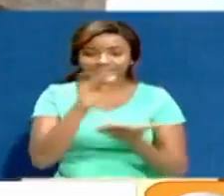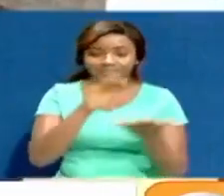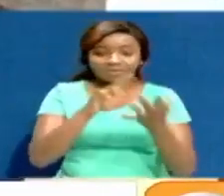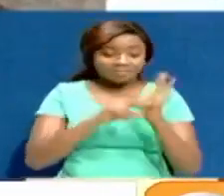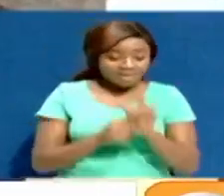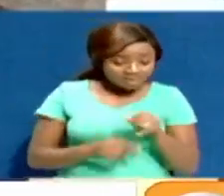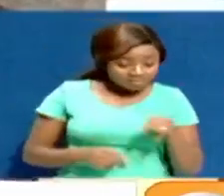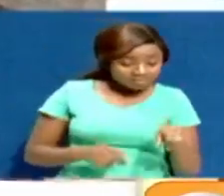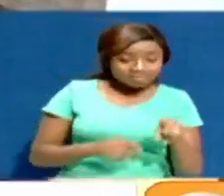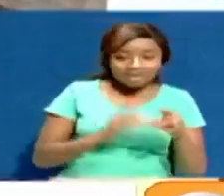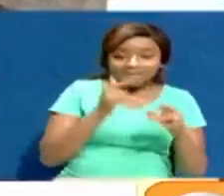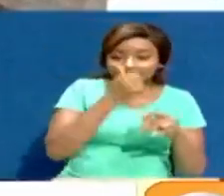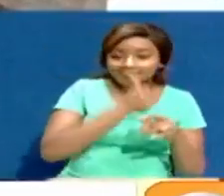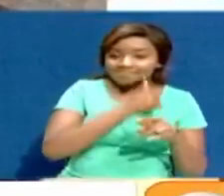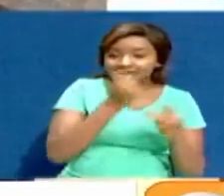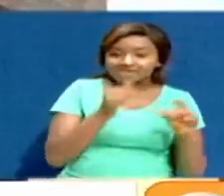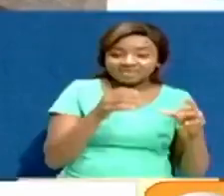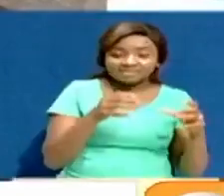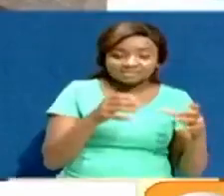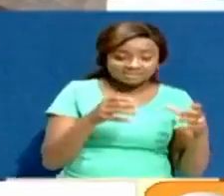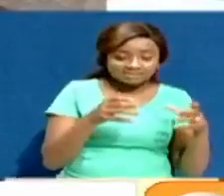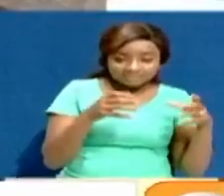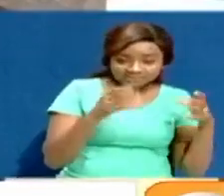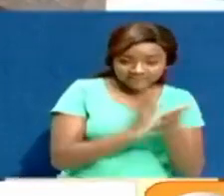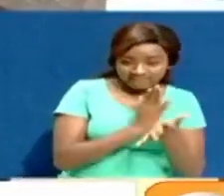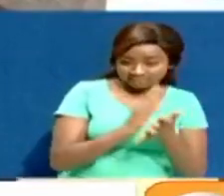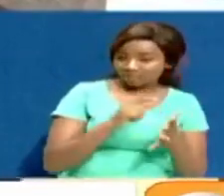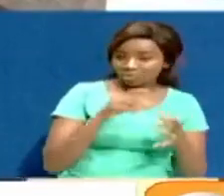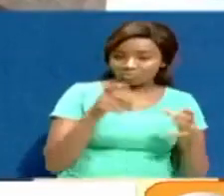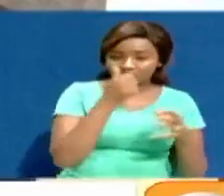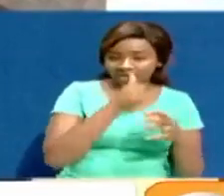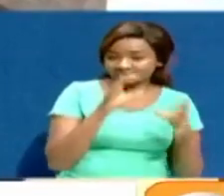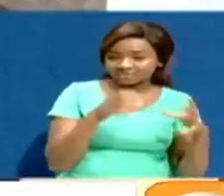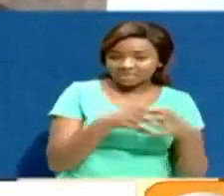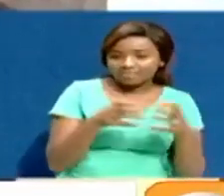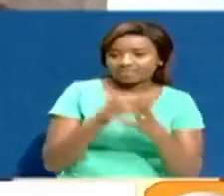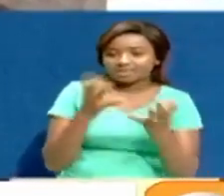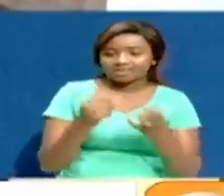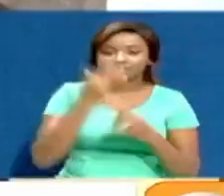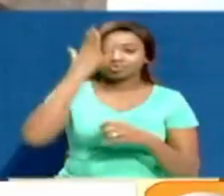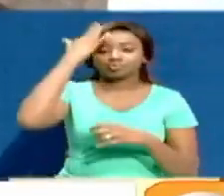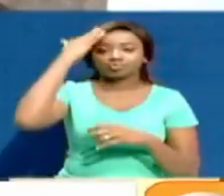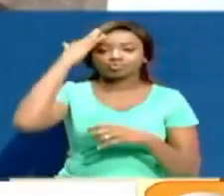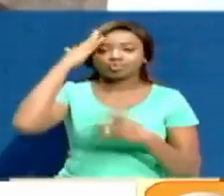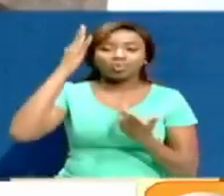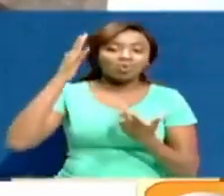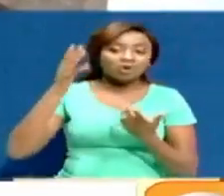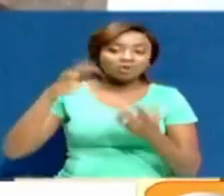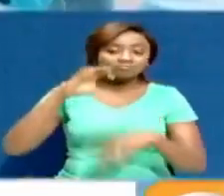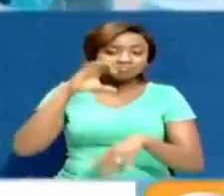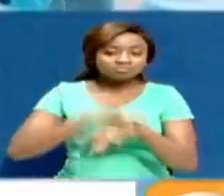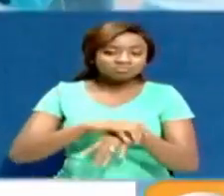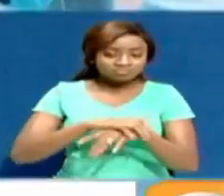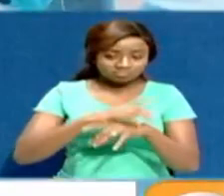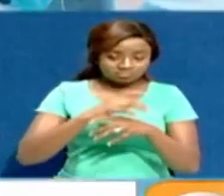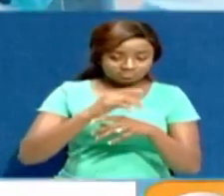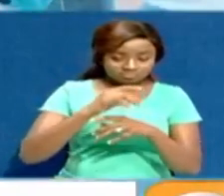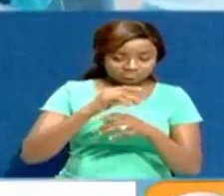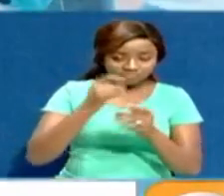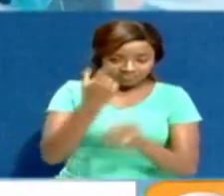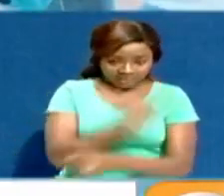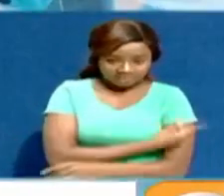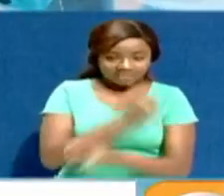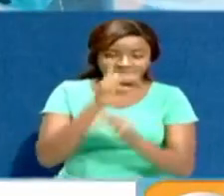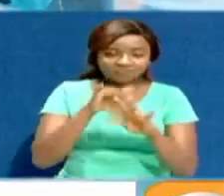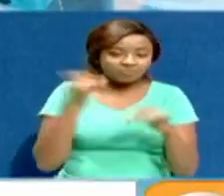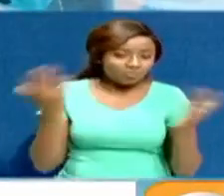would also have to have indemnities, you know, so that they can also be able to bring the vaccines here in the country. But the vaccination